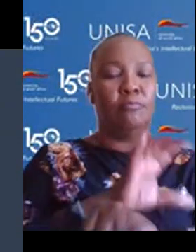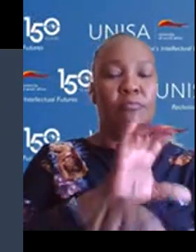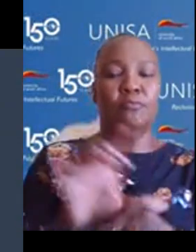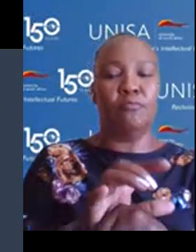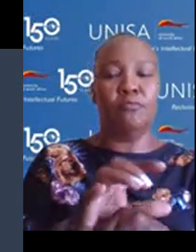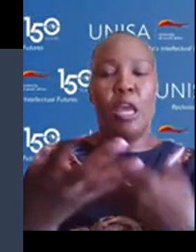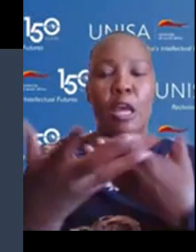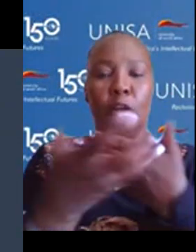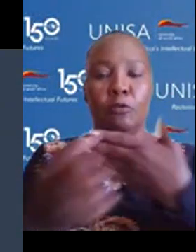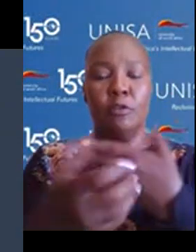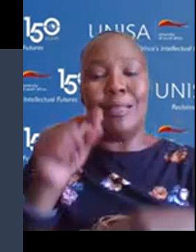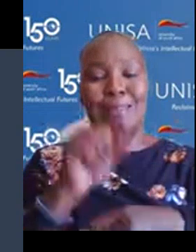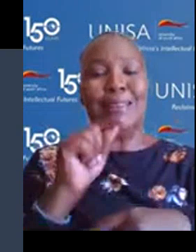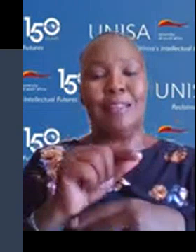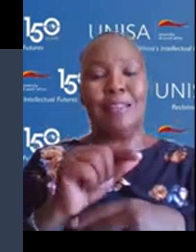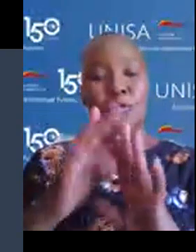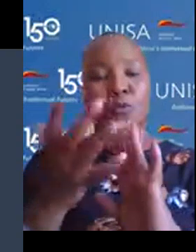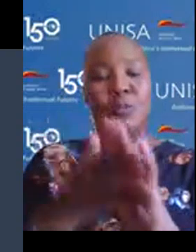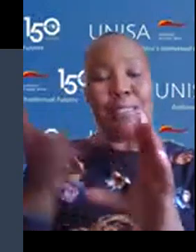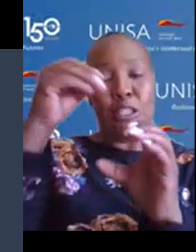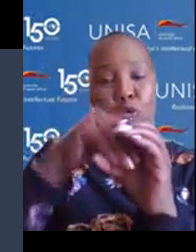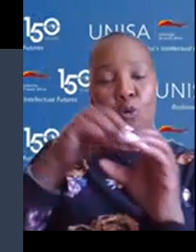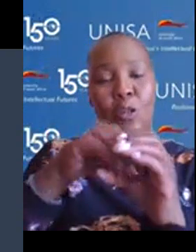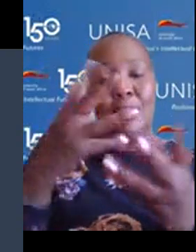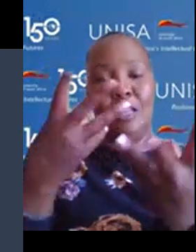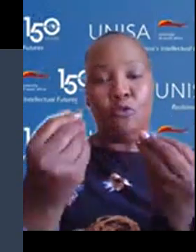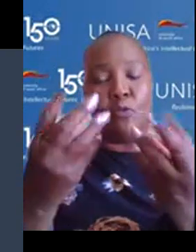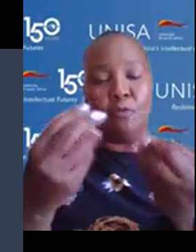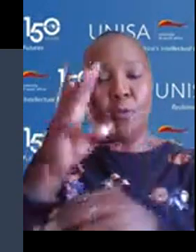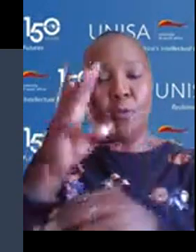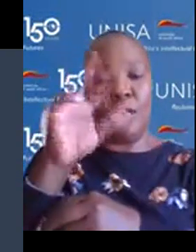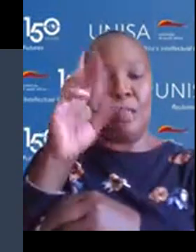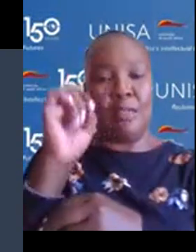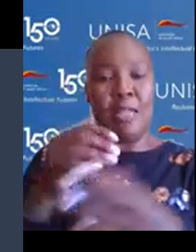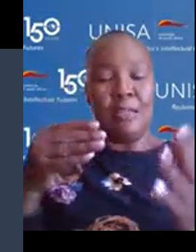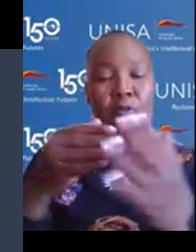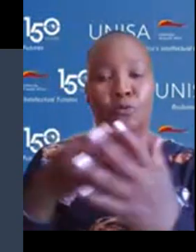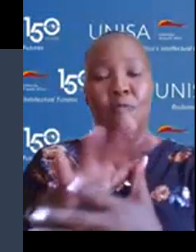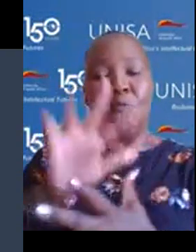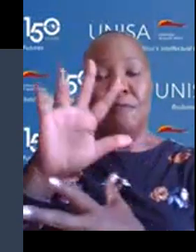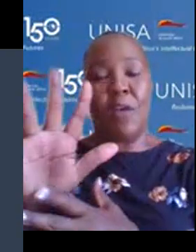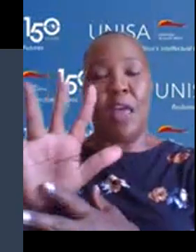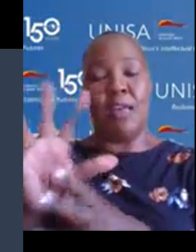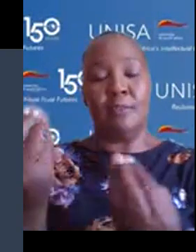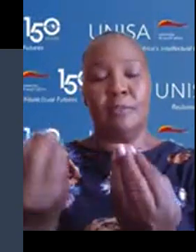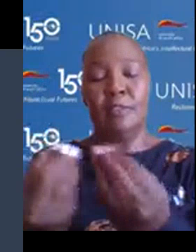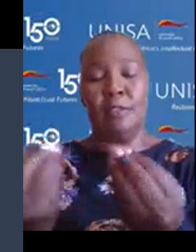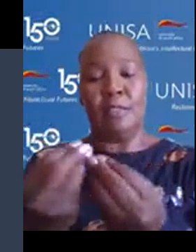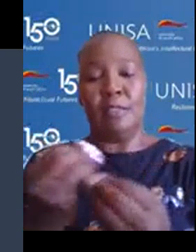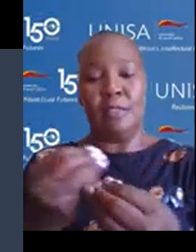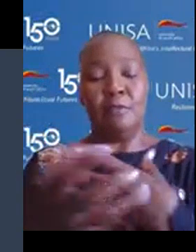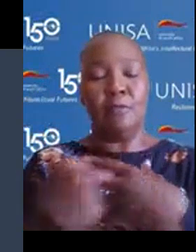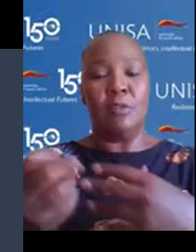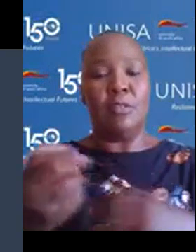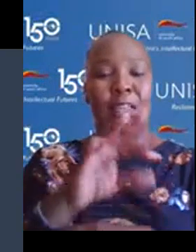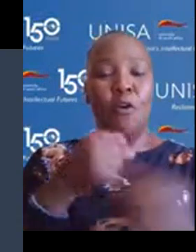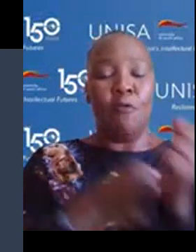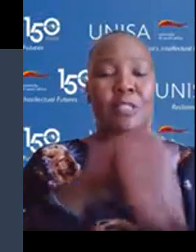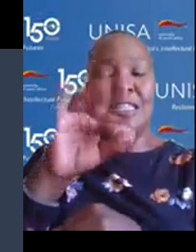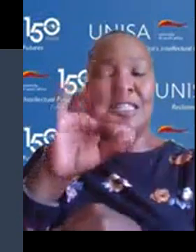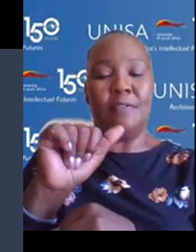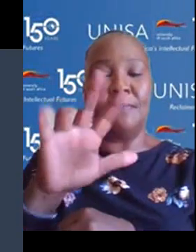download all of this. And you can install these software on up to 5 devices. So all you need to do is download the Office 365